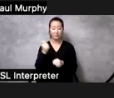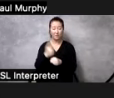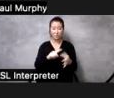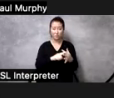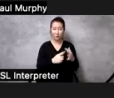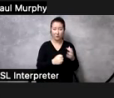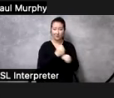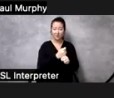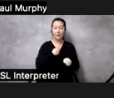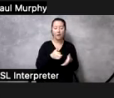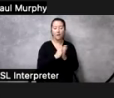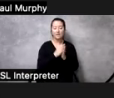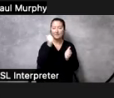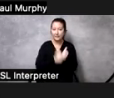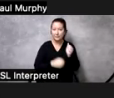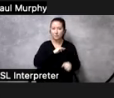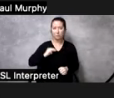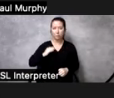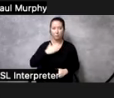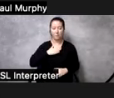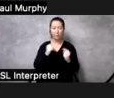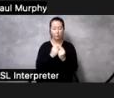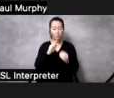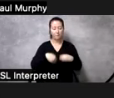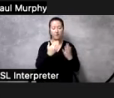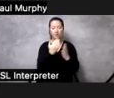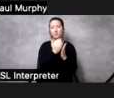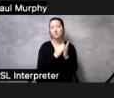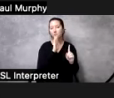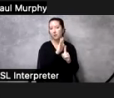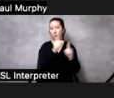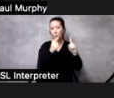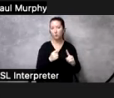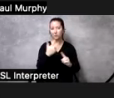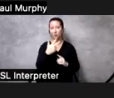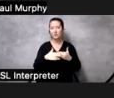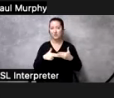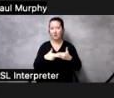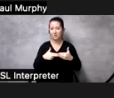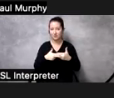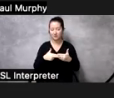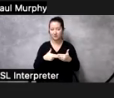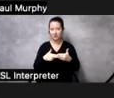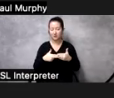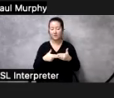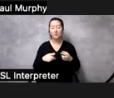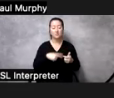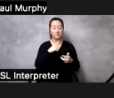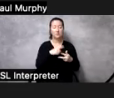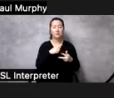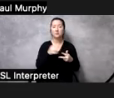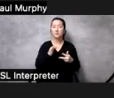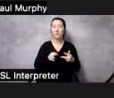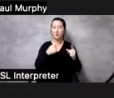each member of my group to provide me a list of their goals on 3 slides. And I ask them to define what their goals are for